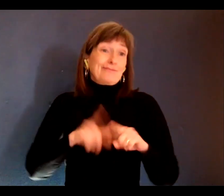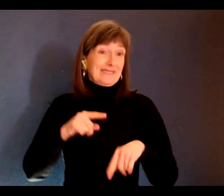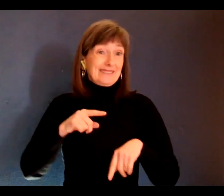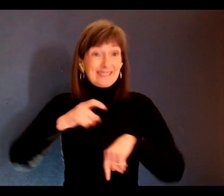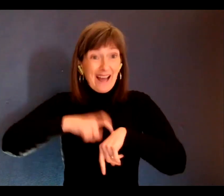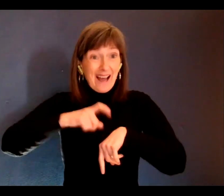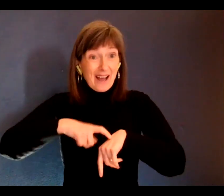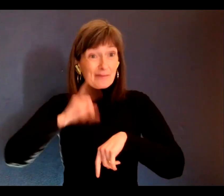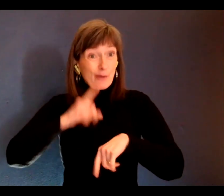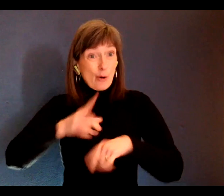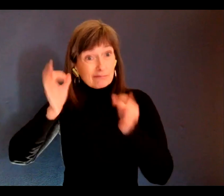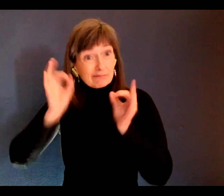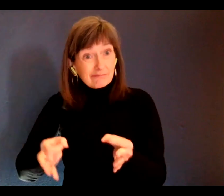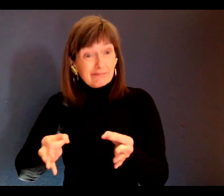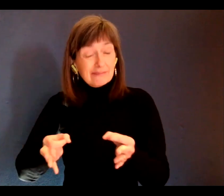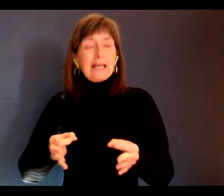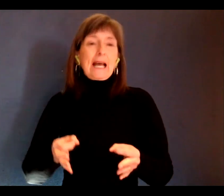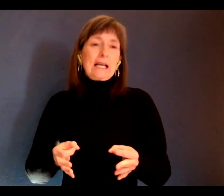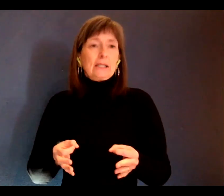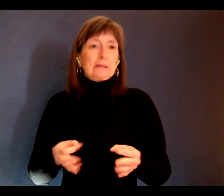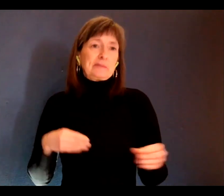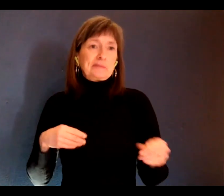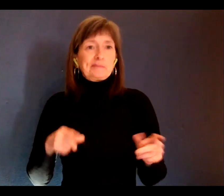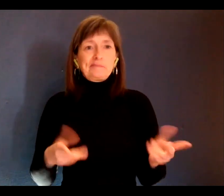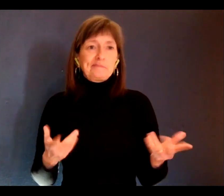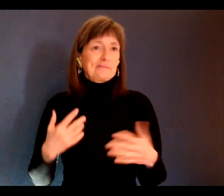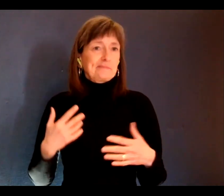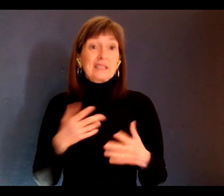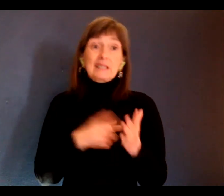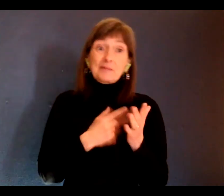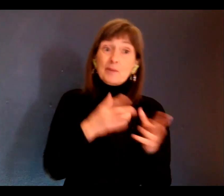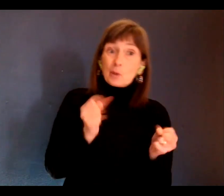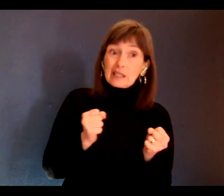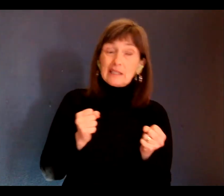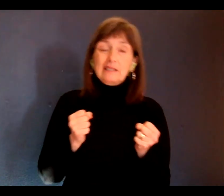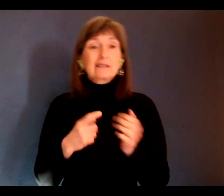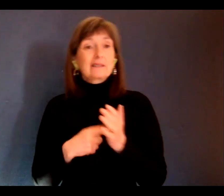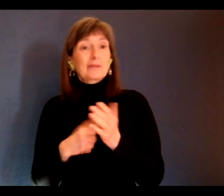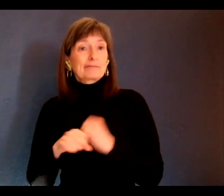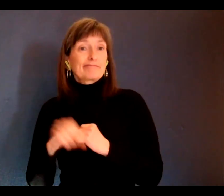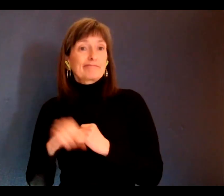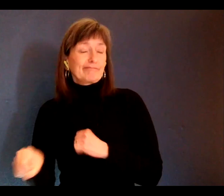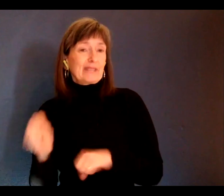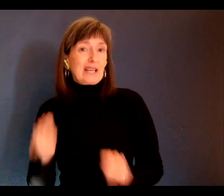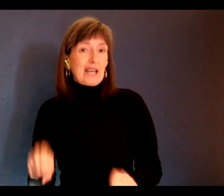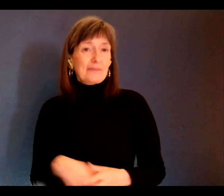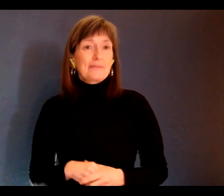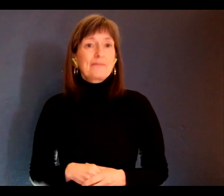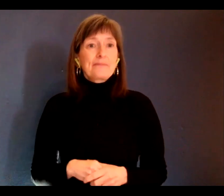know, we've seen capacity assessments happen relatively quickly. It's important.